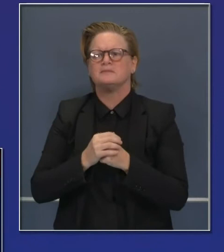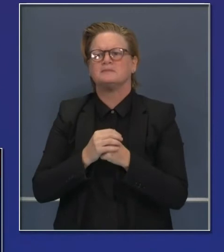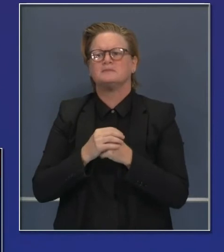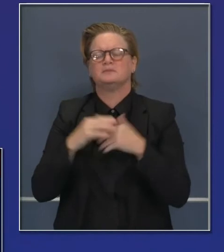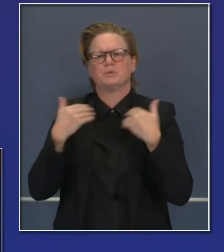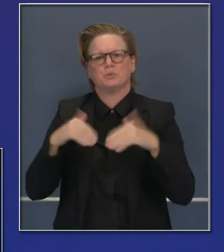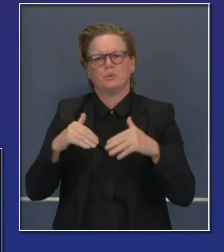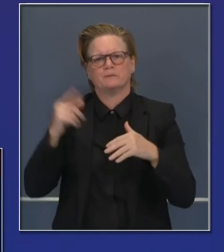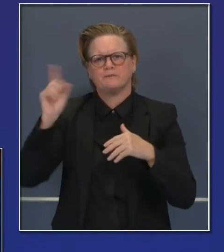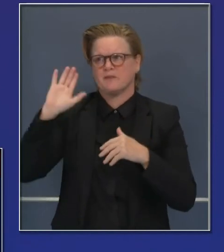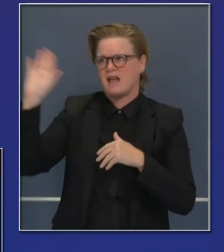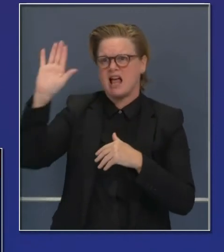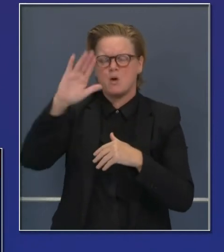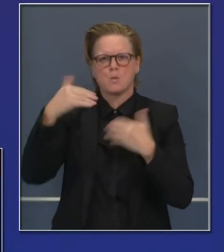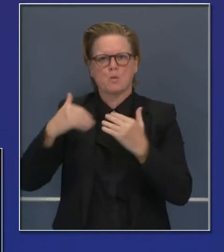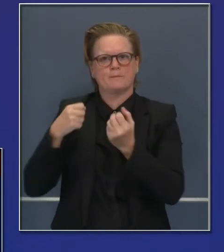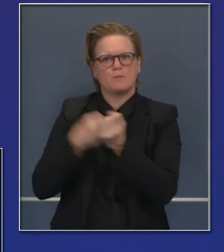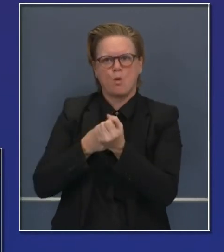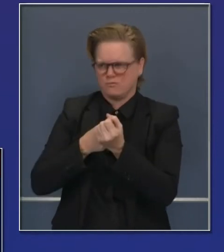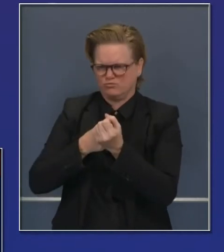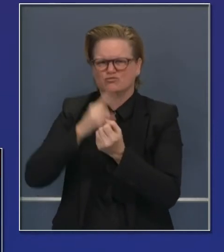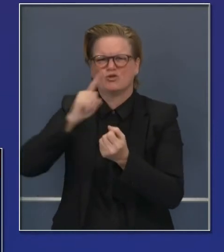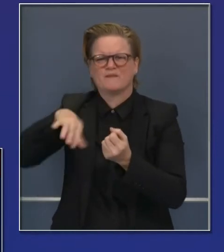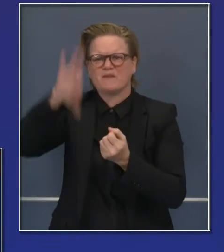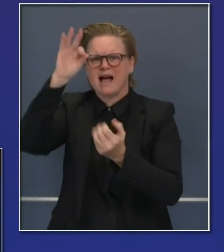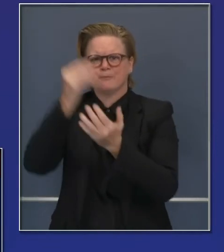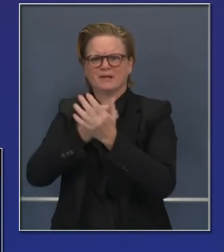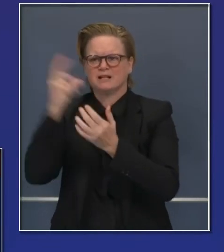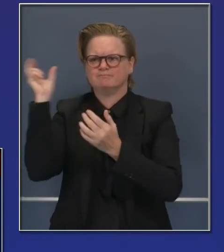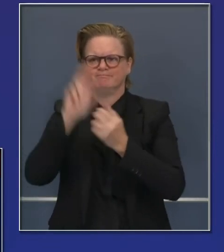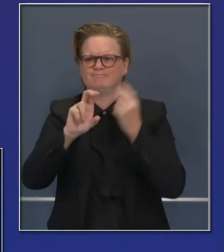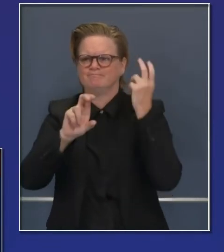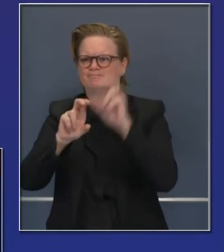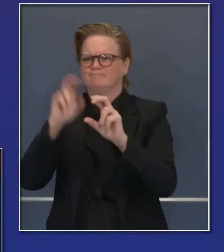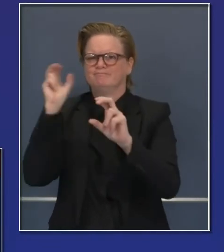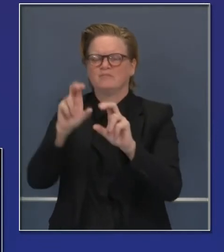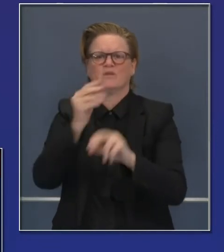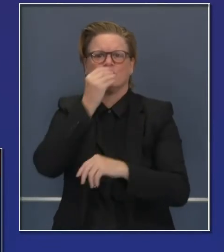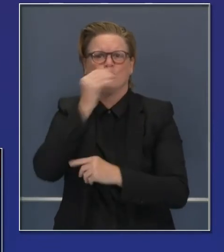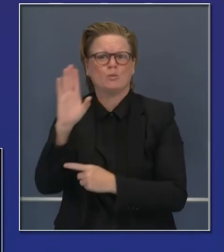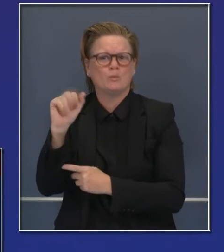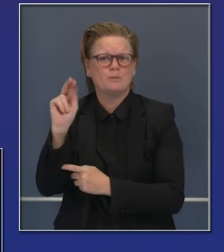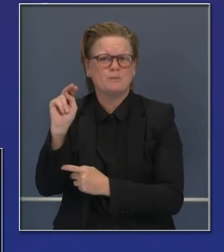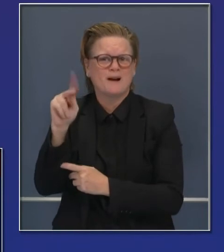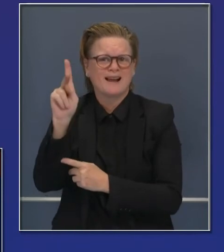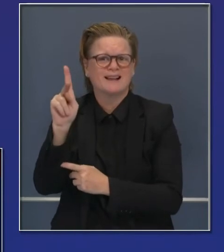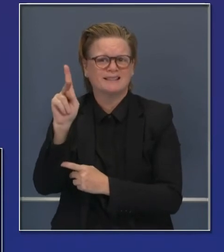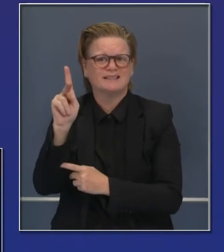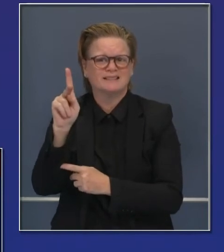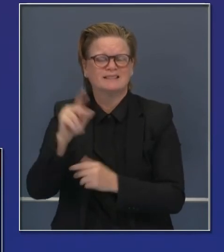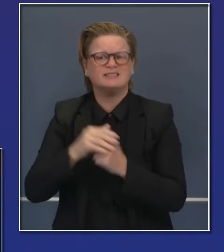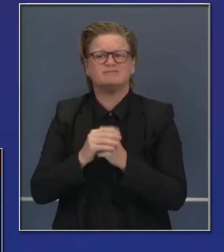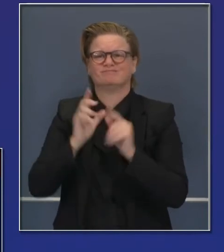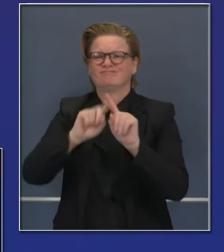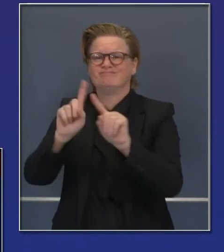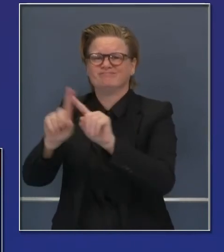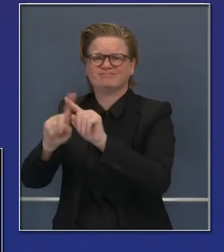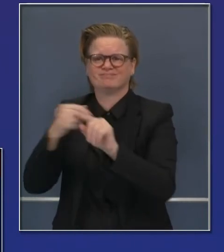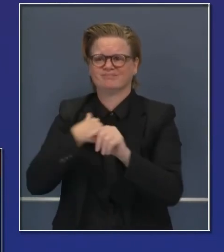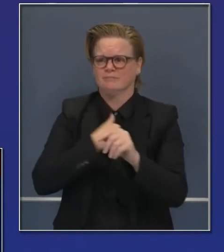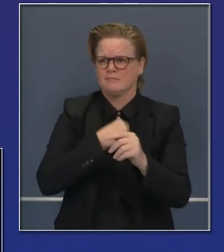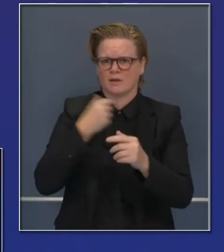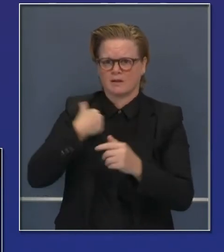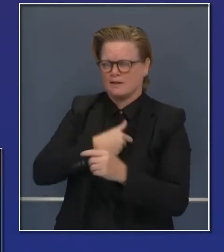we did in our budget. $110 million. We're going to get diapers out there as well and other reimbursements on